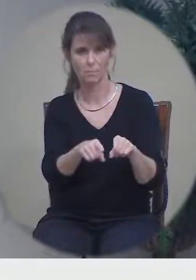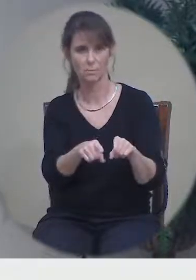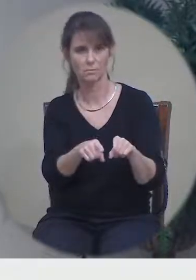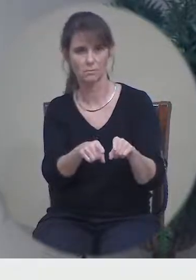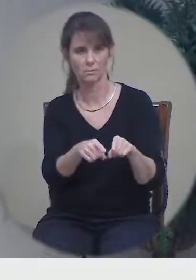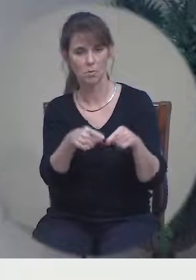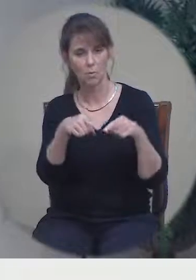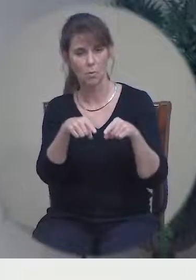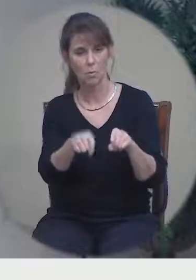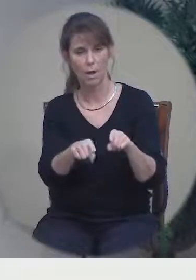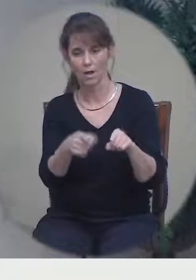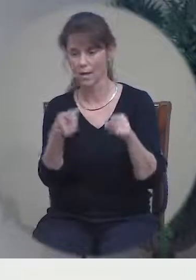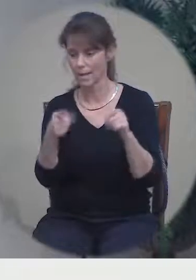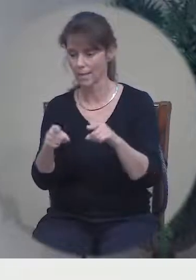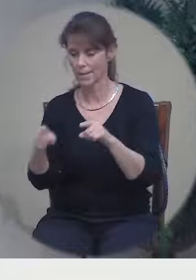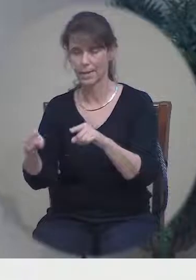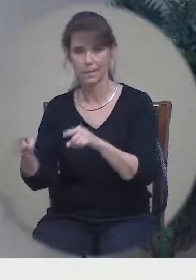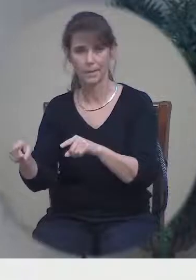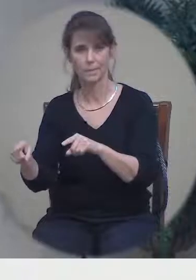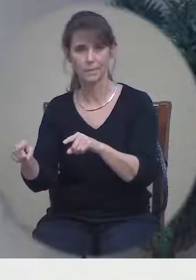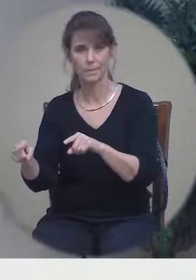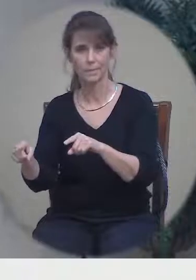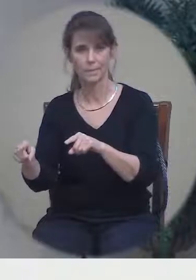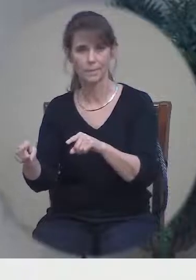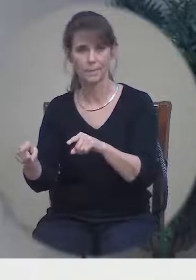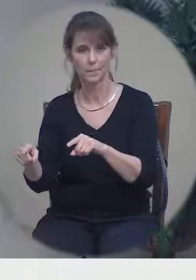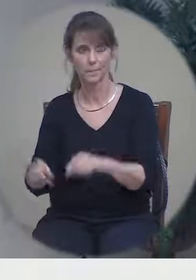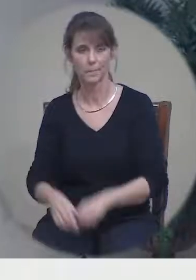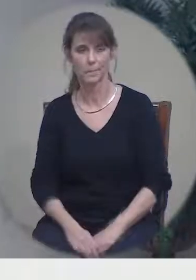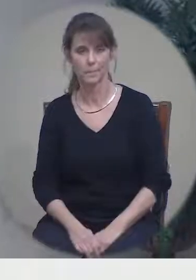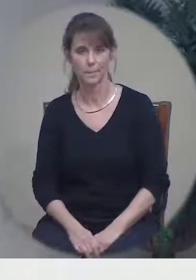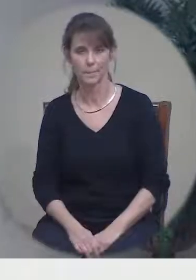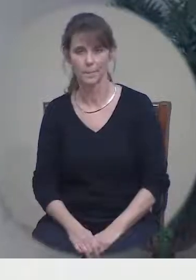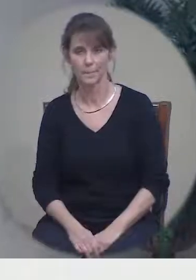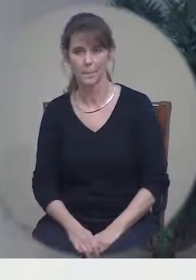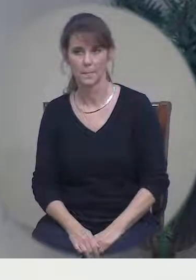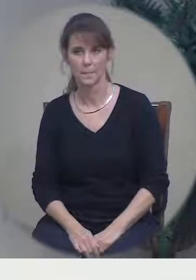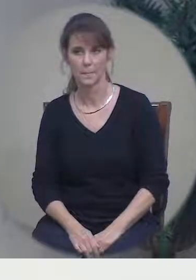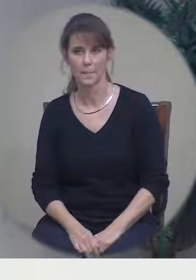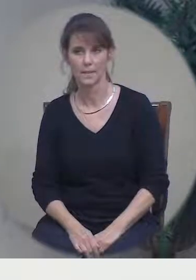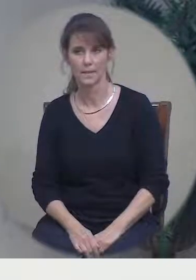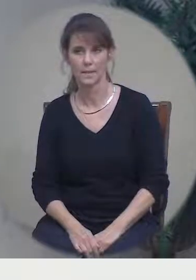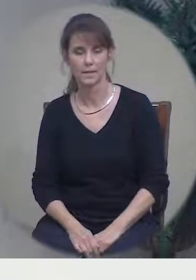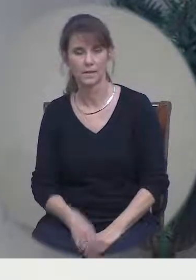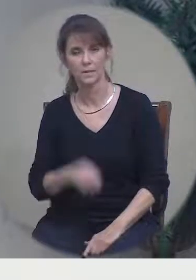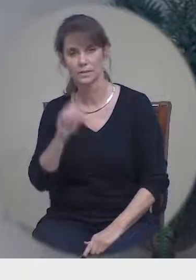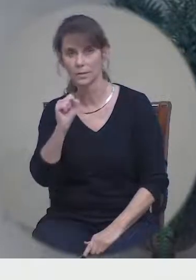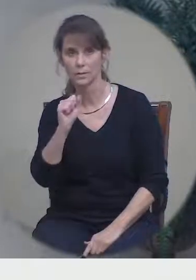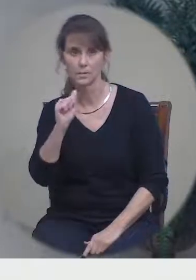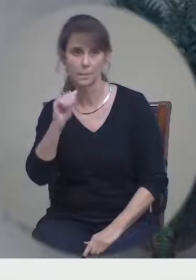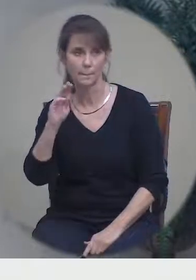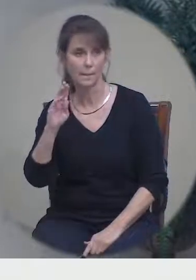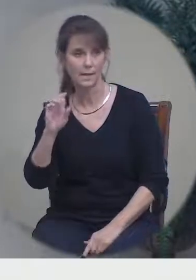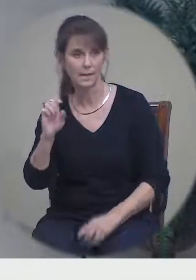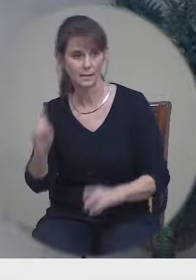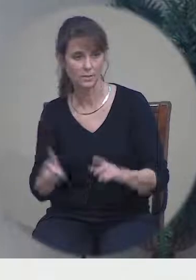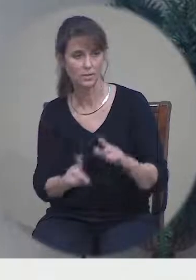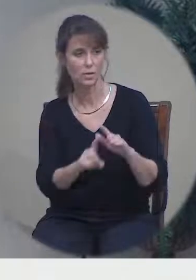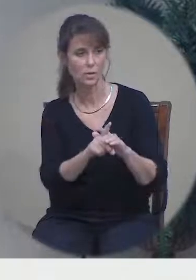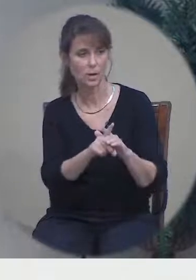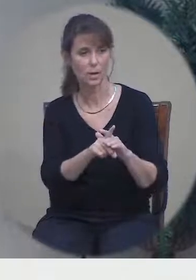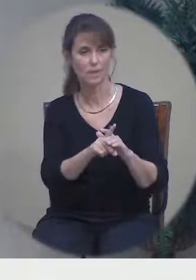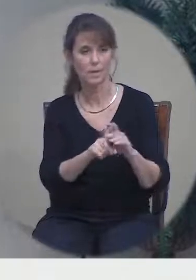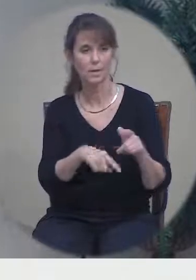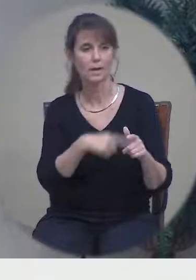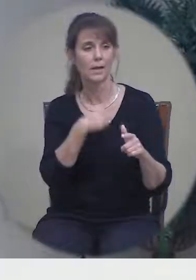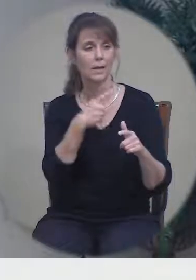that, this was not like, okay, the Sabaeans came and Job had time to kind of recover from that blow and